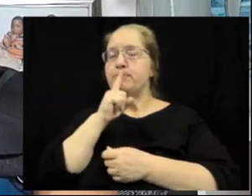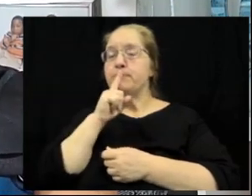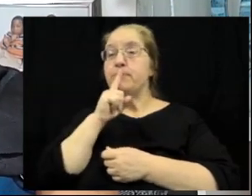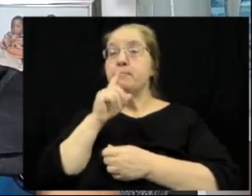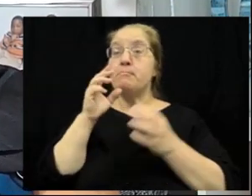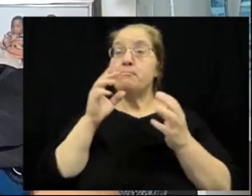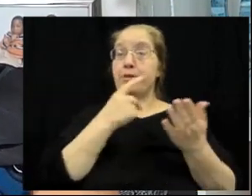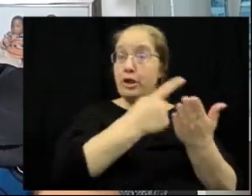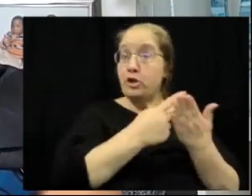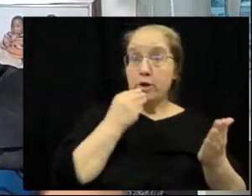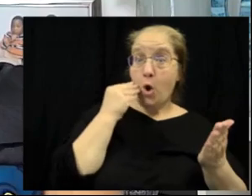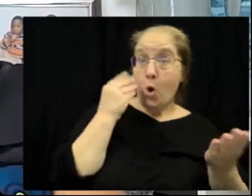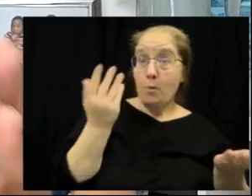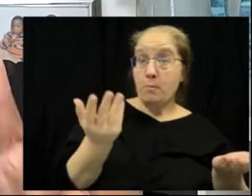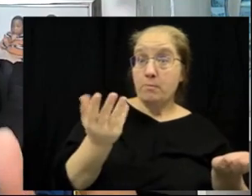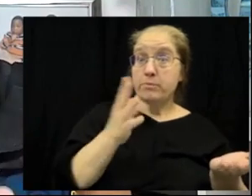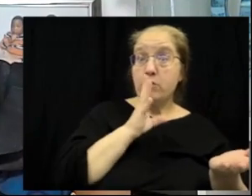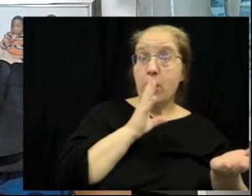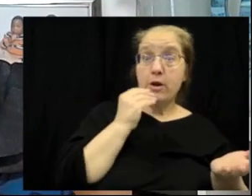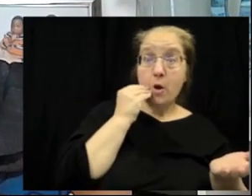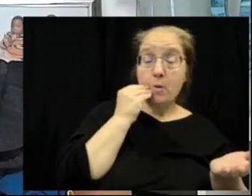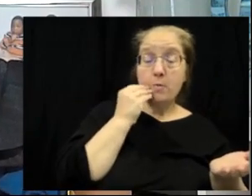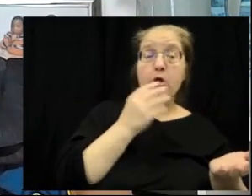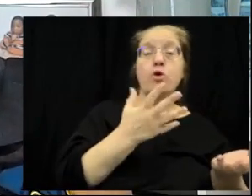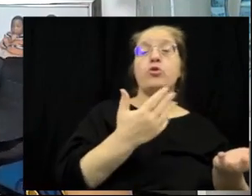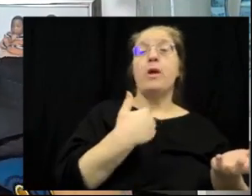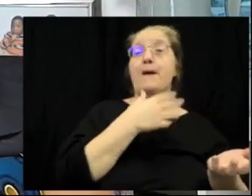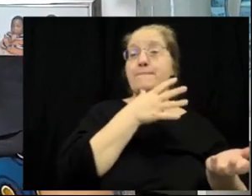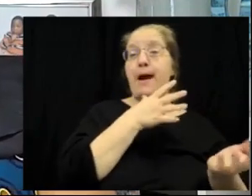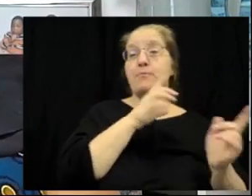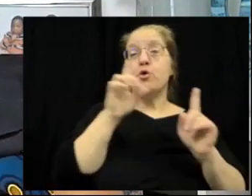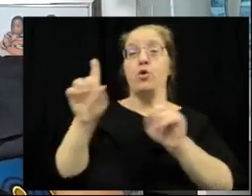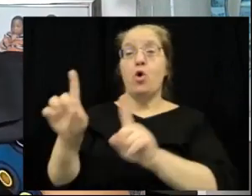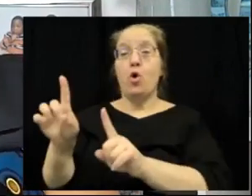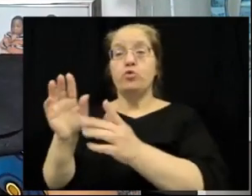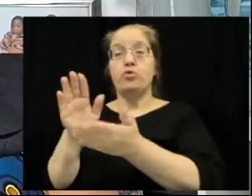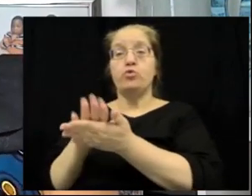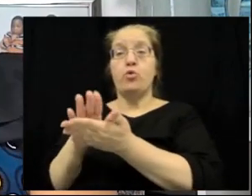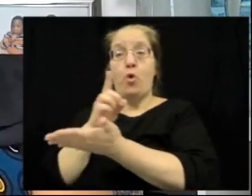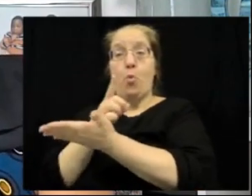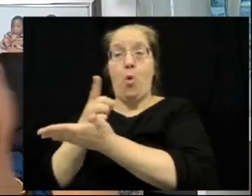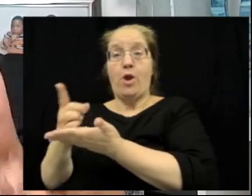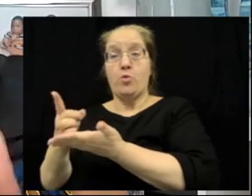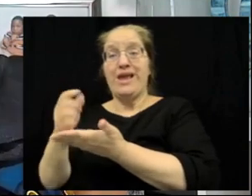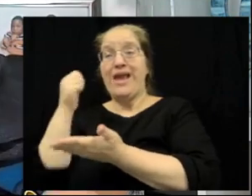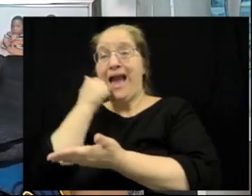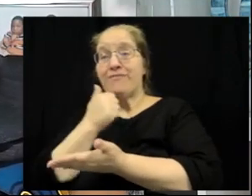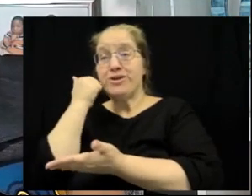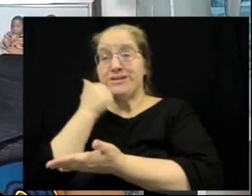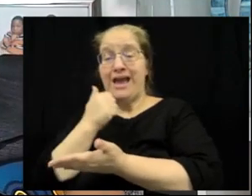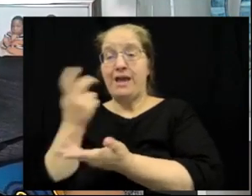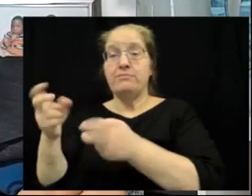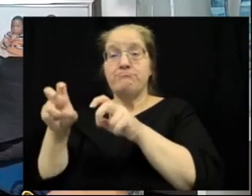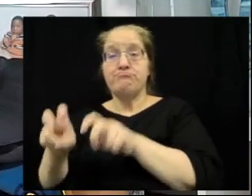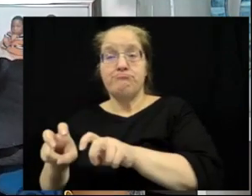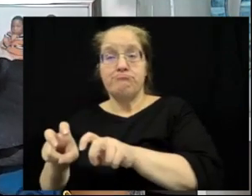So then they just got the mom to come to the school, for a week, every single day, just sitting